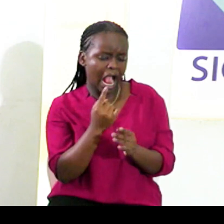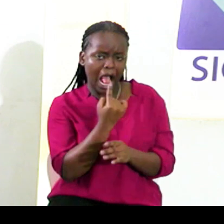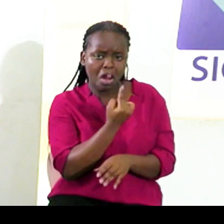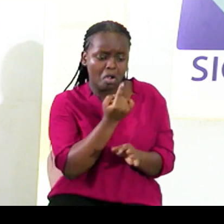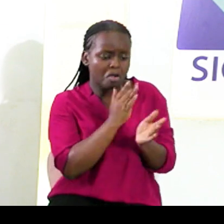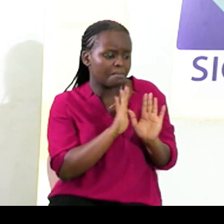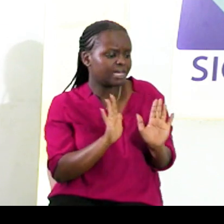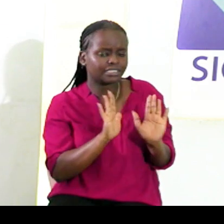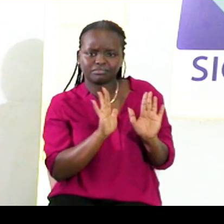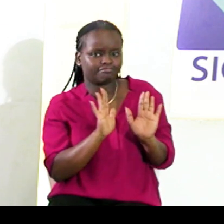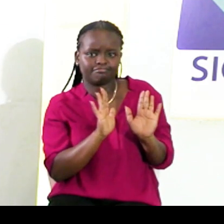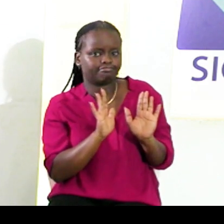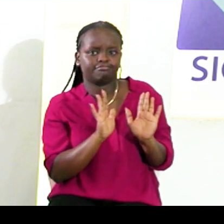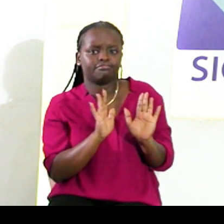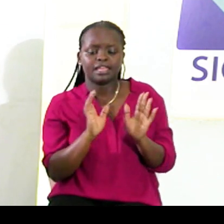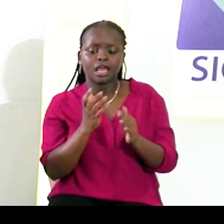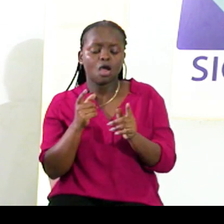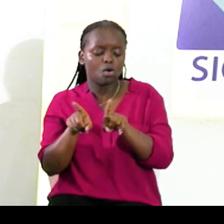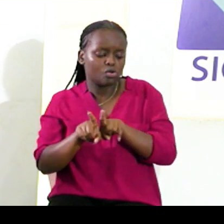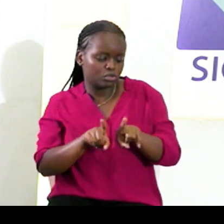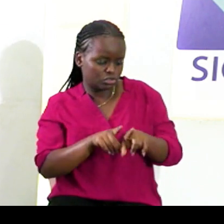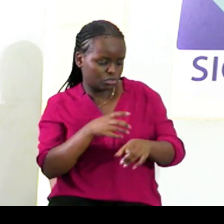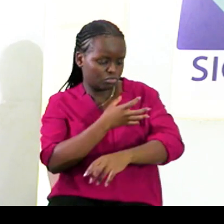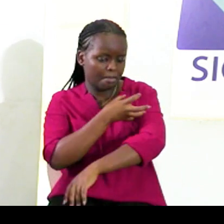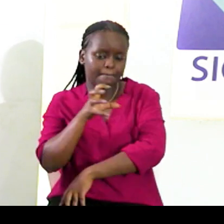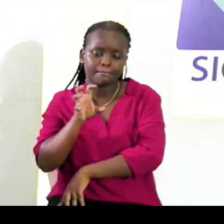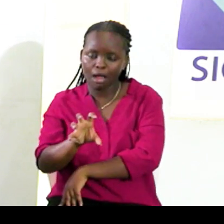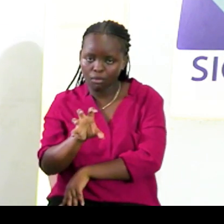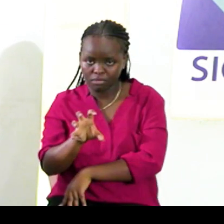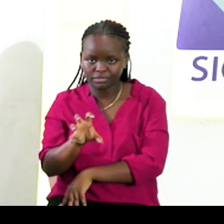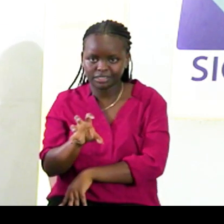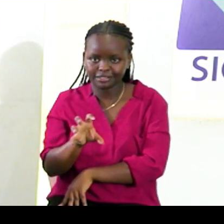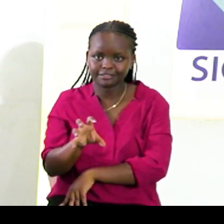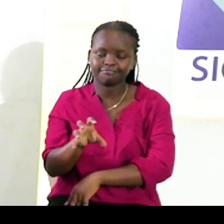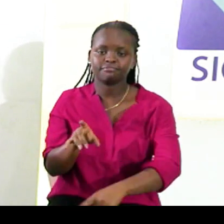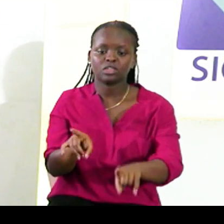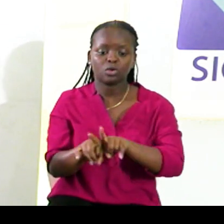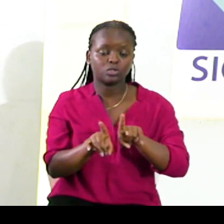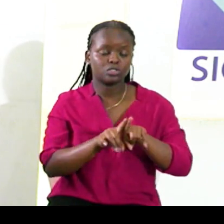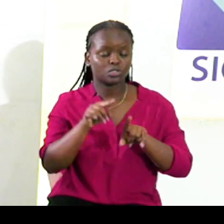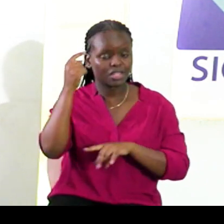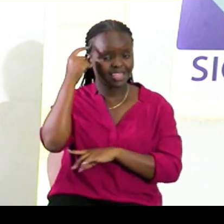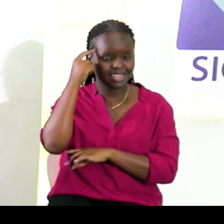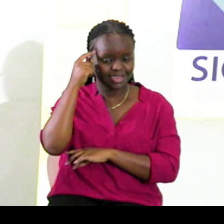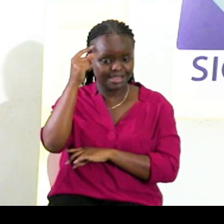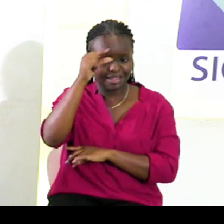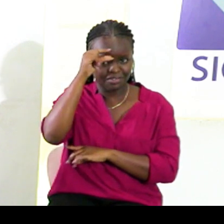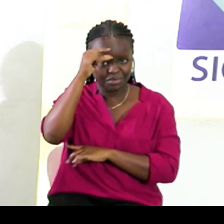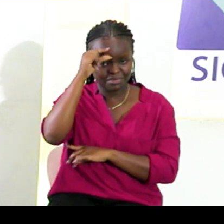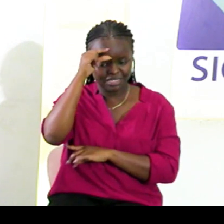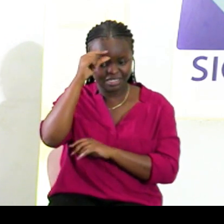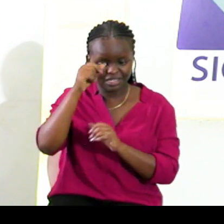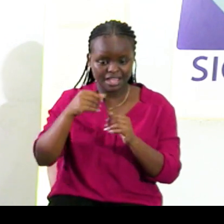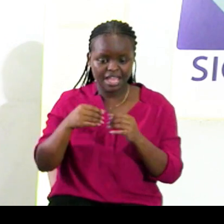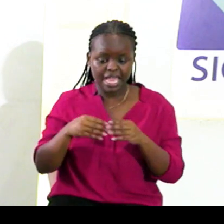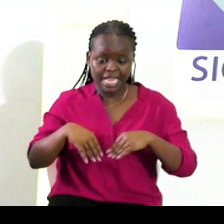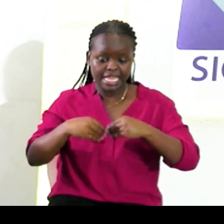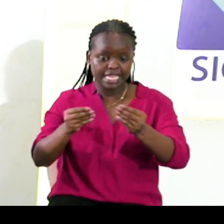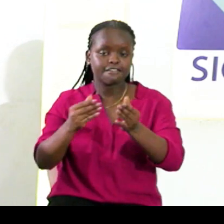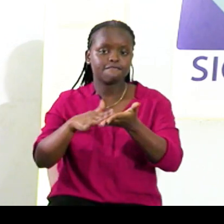to be empowered. And I also think that our government should release more